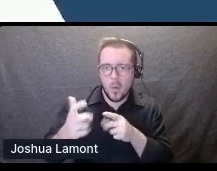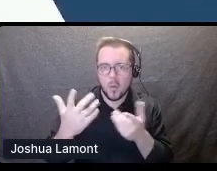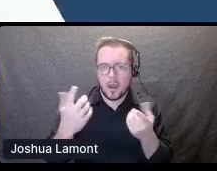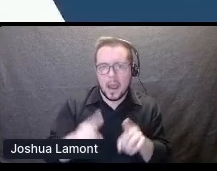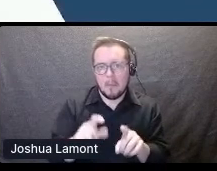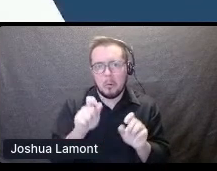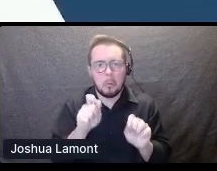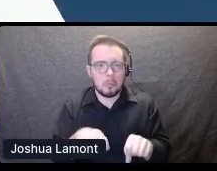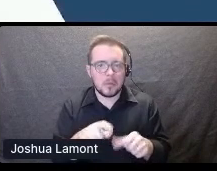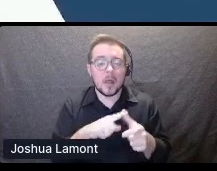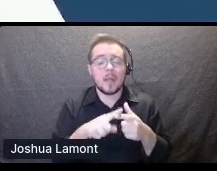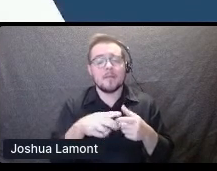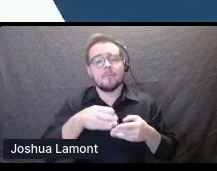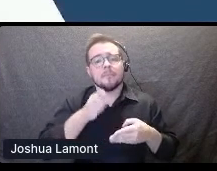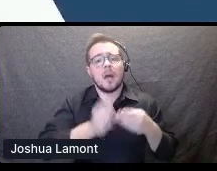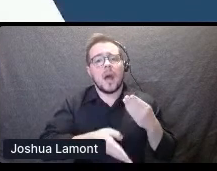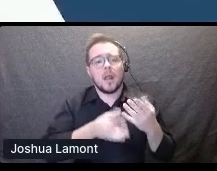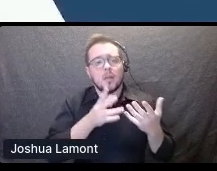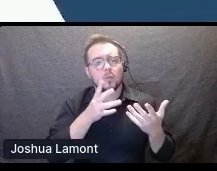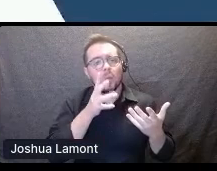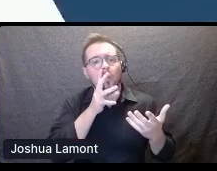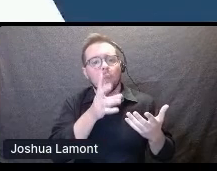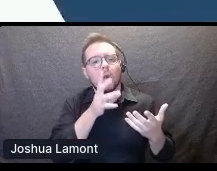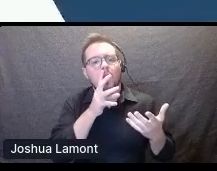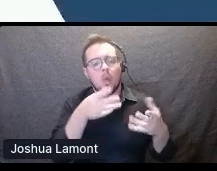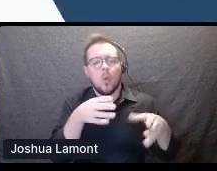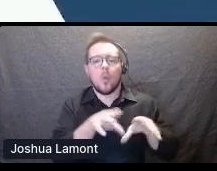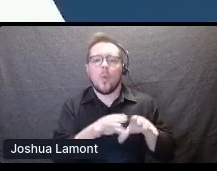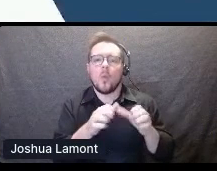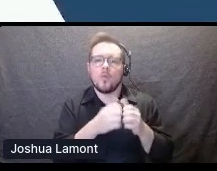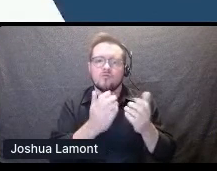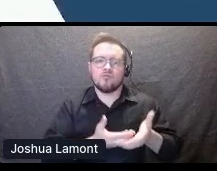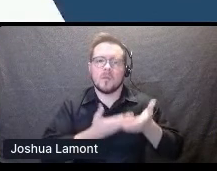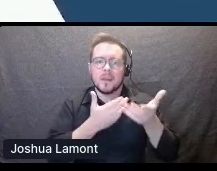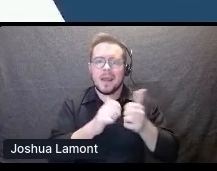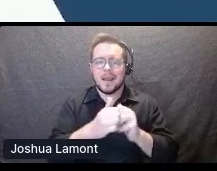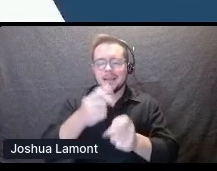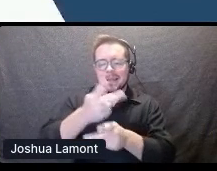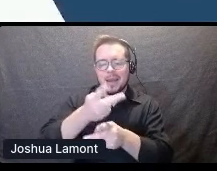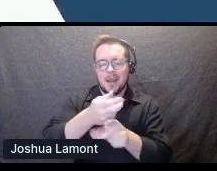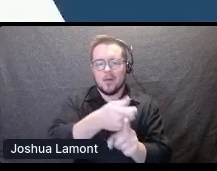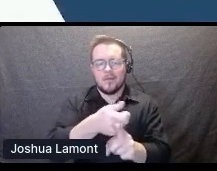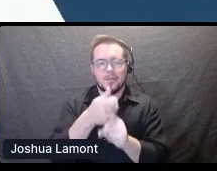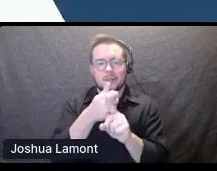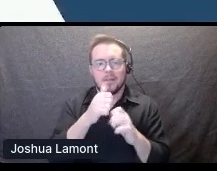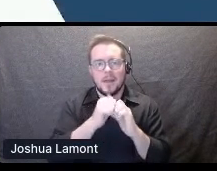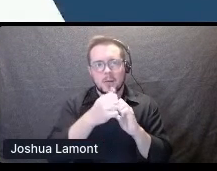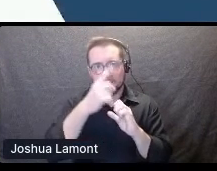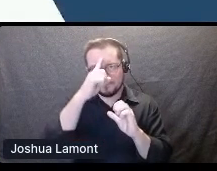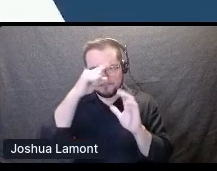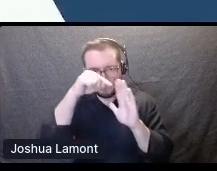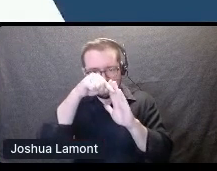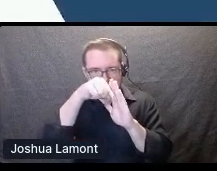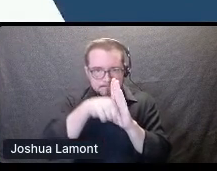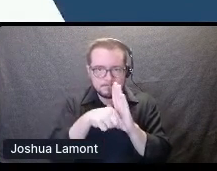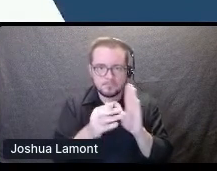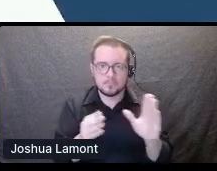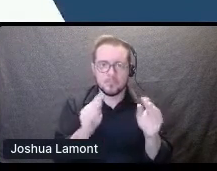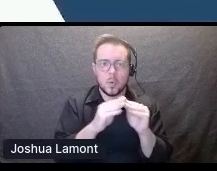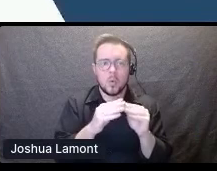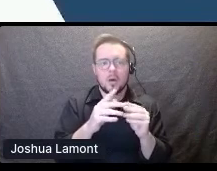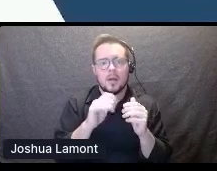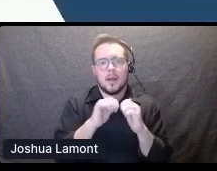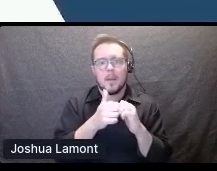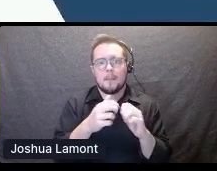close with some recommendations for how to take care of yourself, how to deepen your awareness, and commit to building an inclusive movement, not only